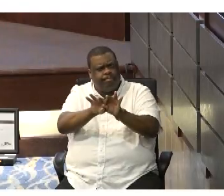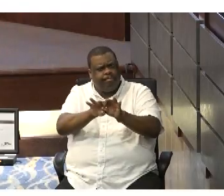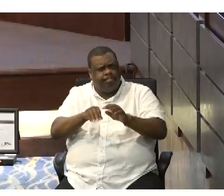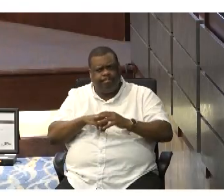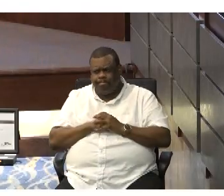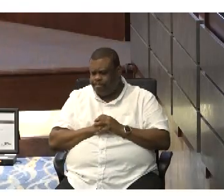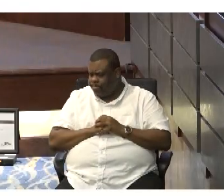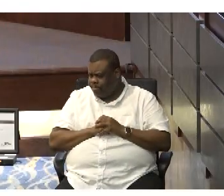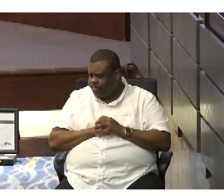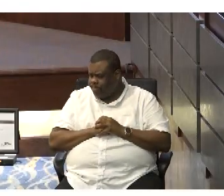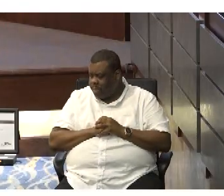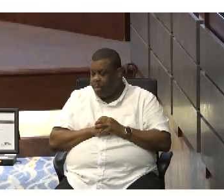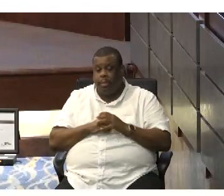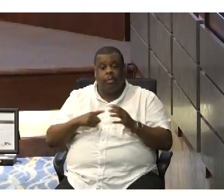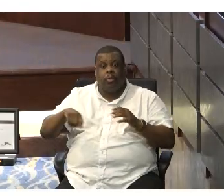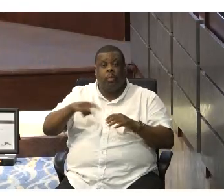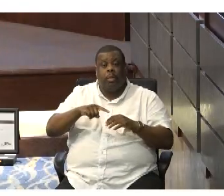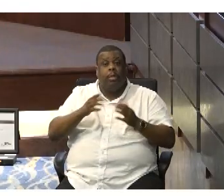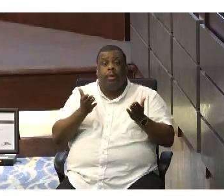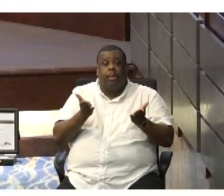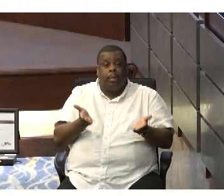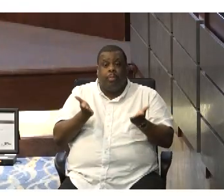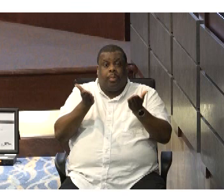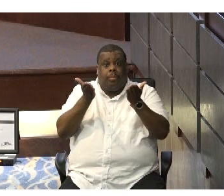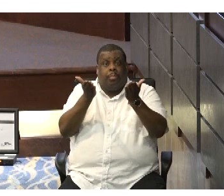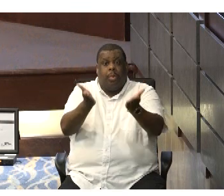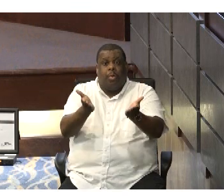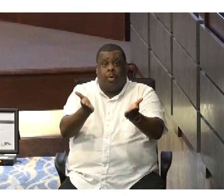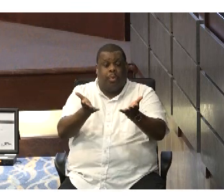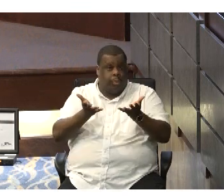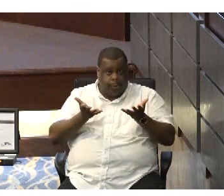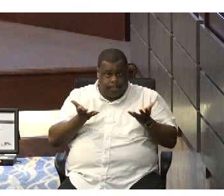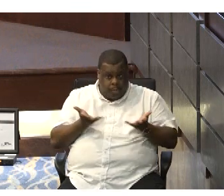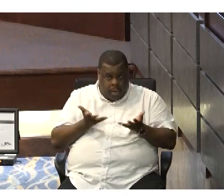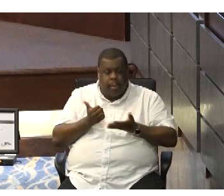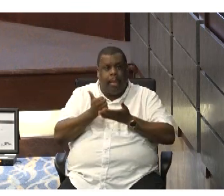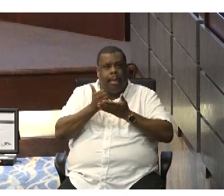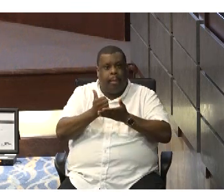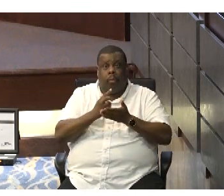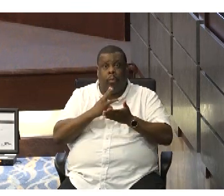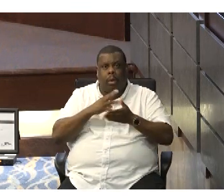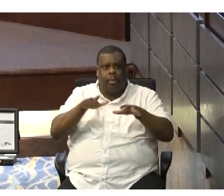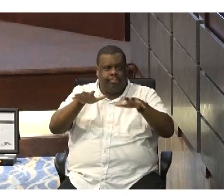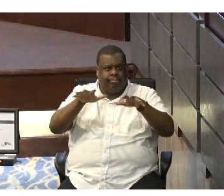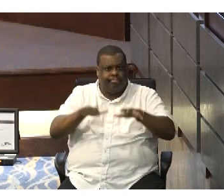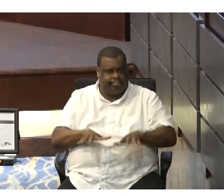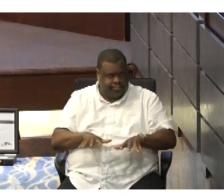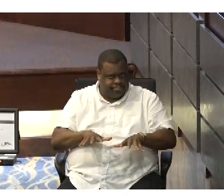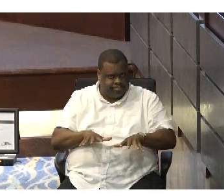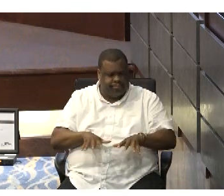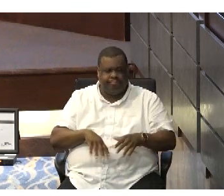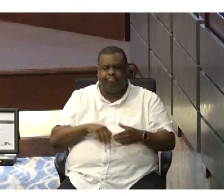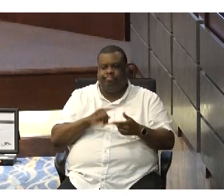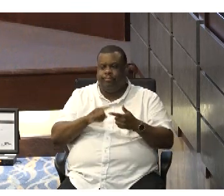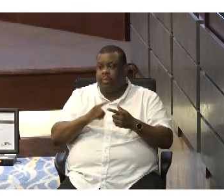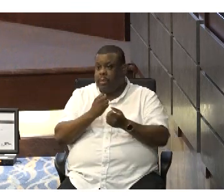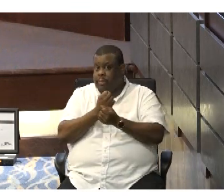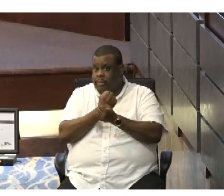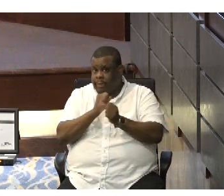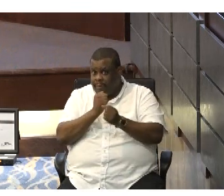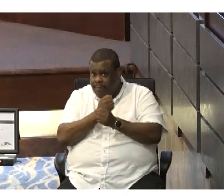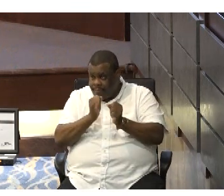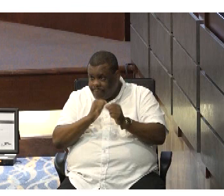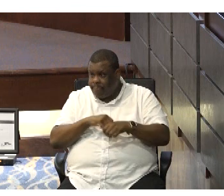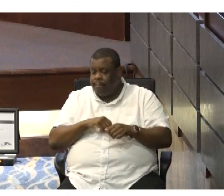So the proposed criteria for storm would reduce flooding, enhance safety and mobility. People